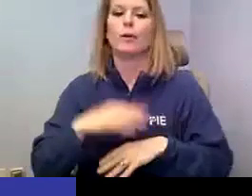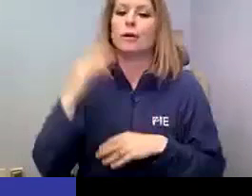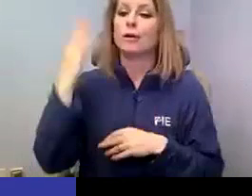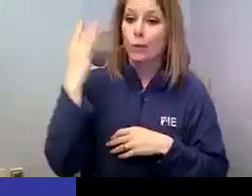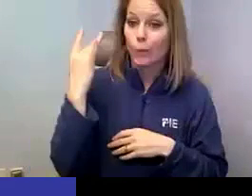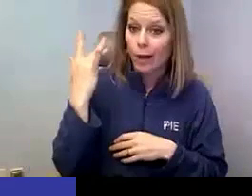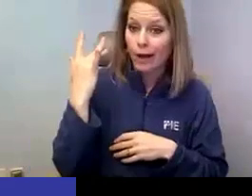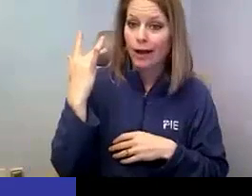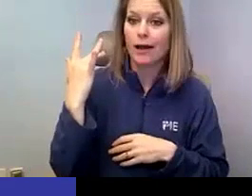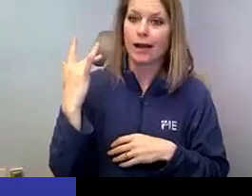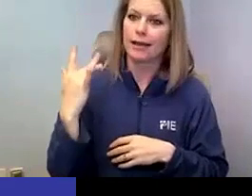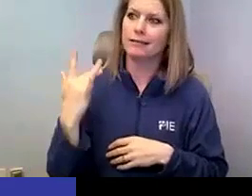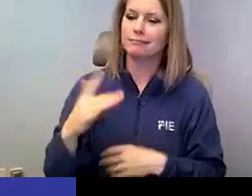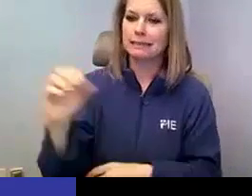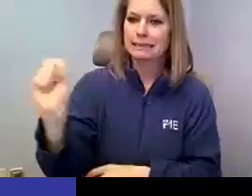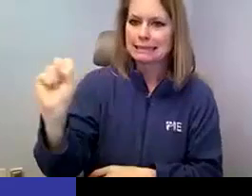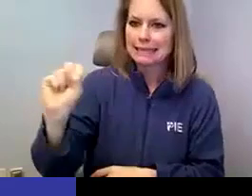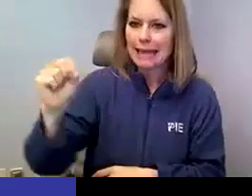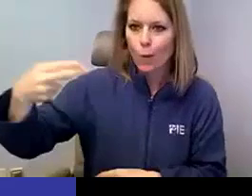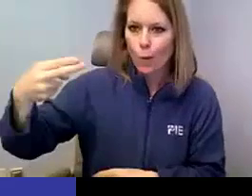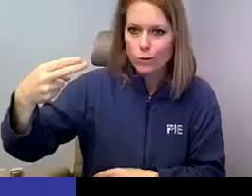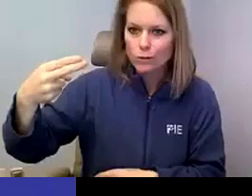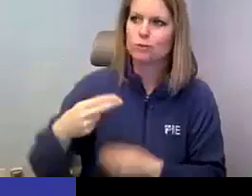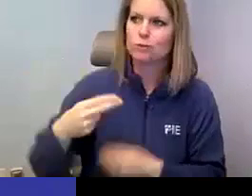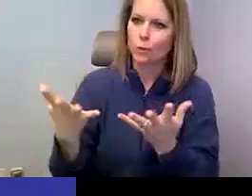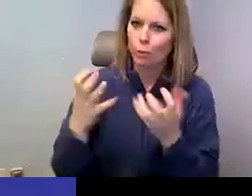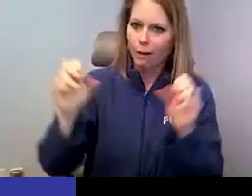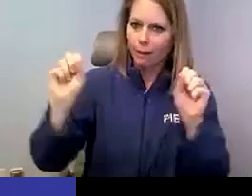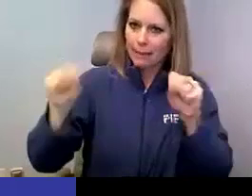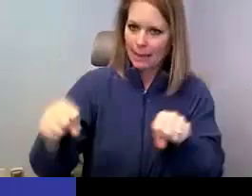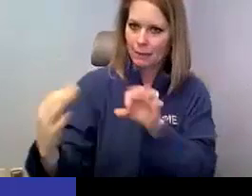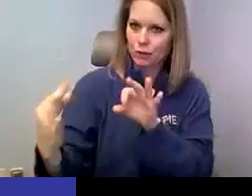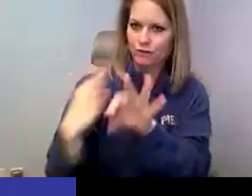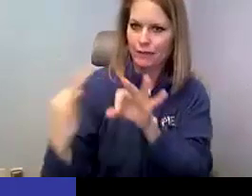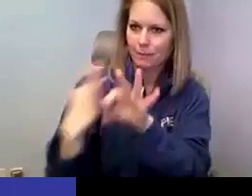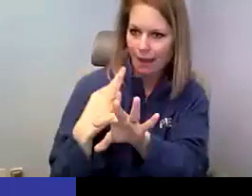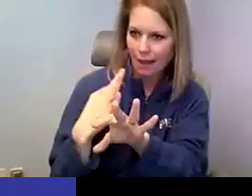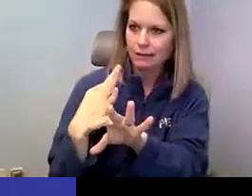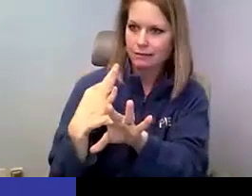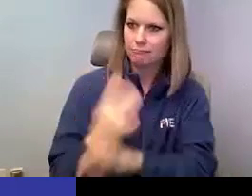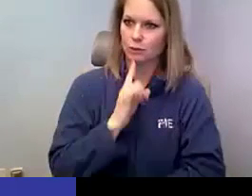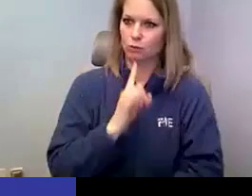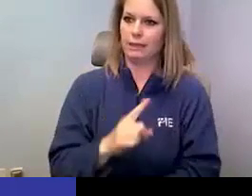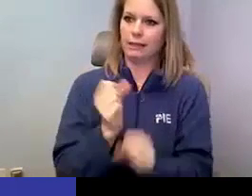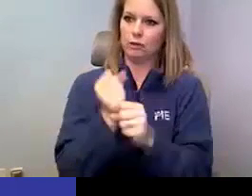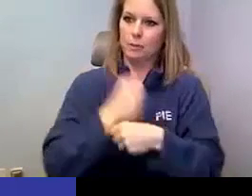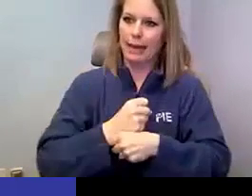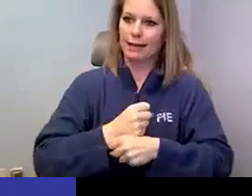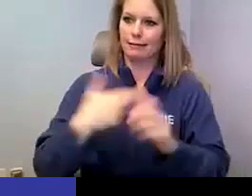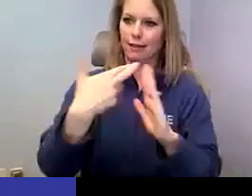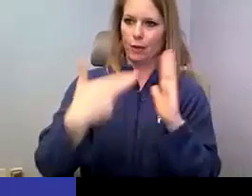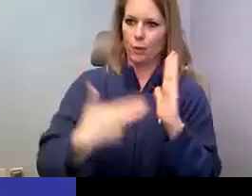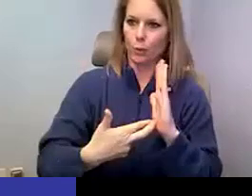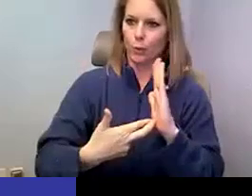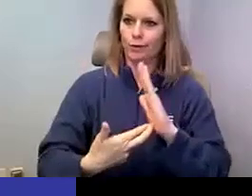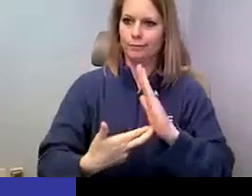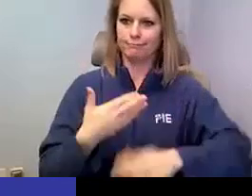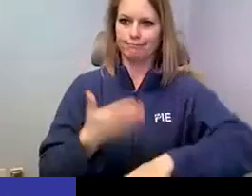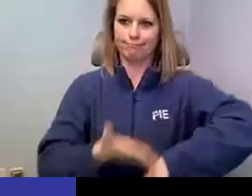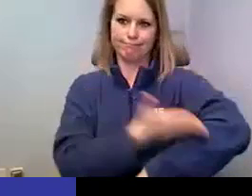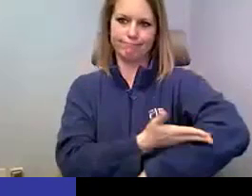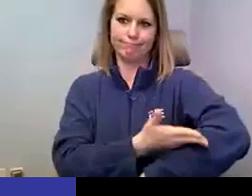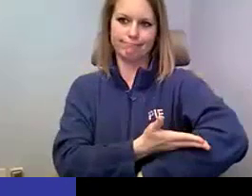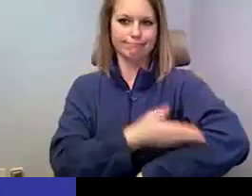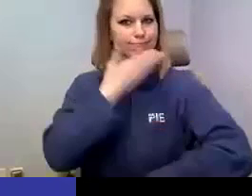and others to have input and things that ultimately make the rule better. Our goal was for an